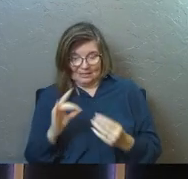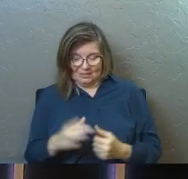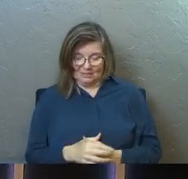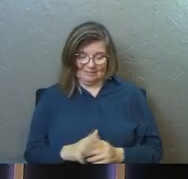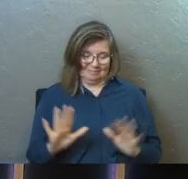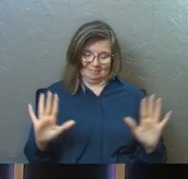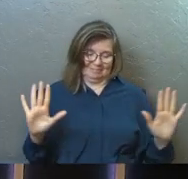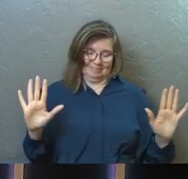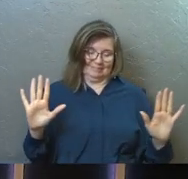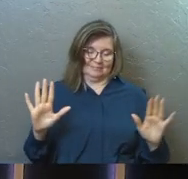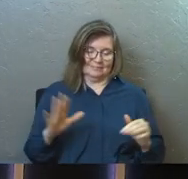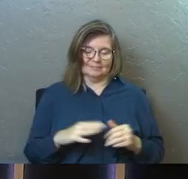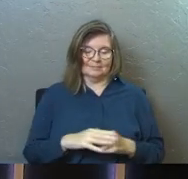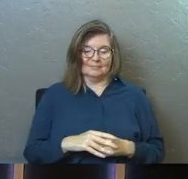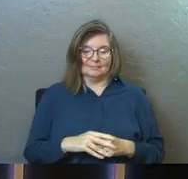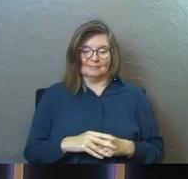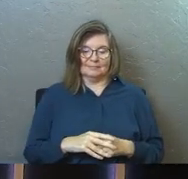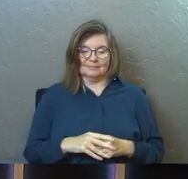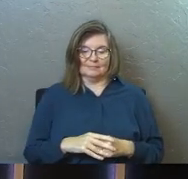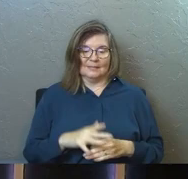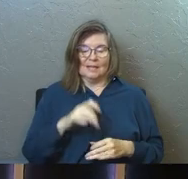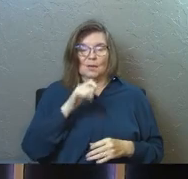message.